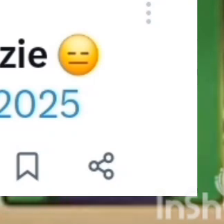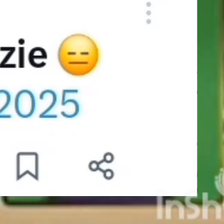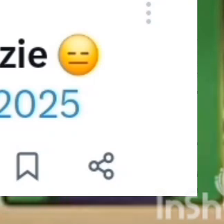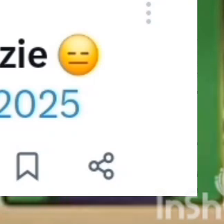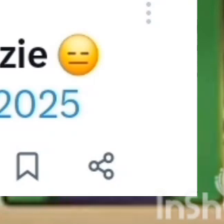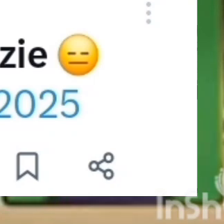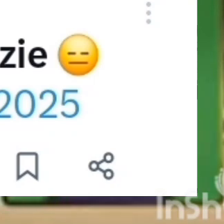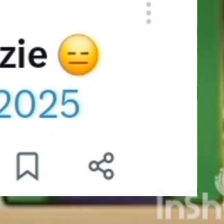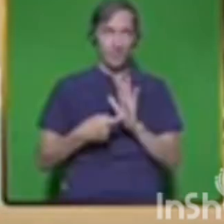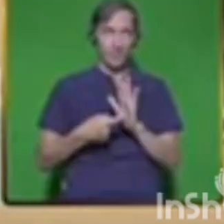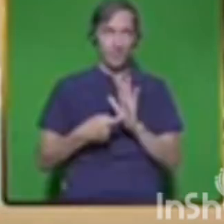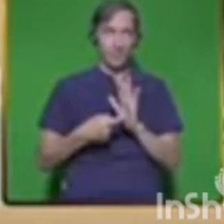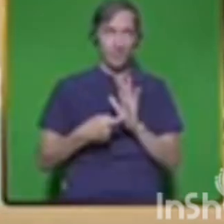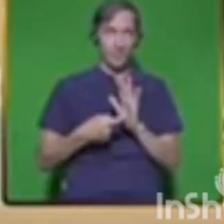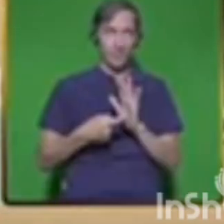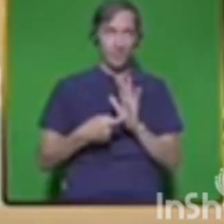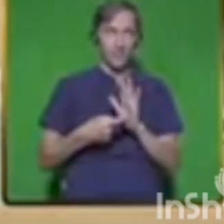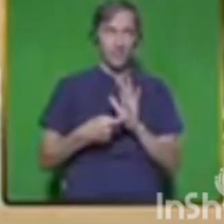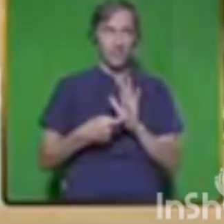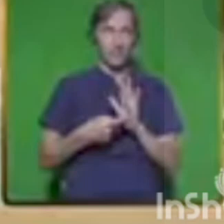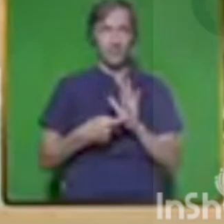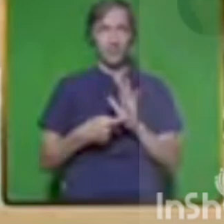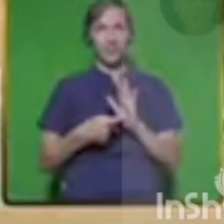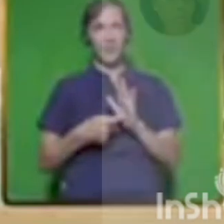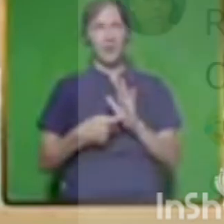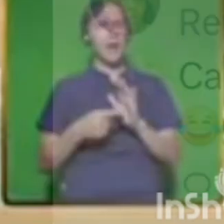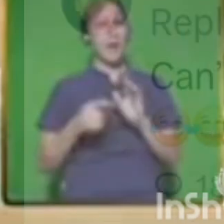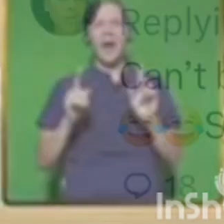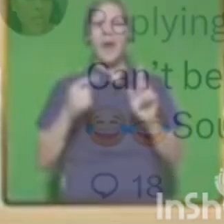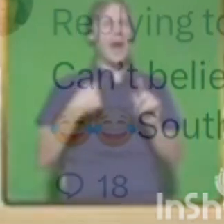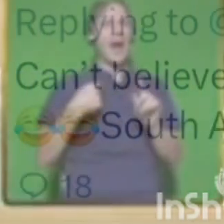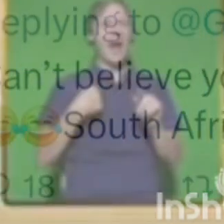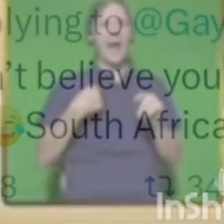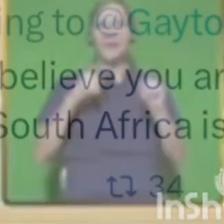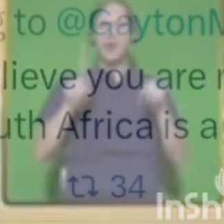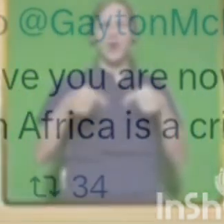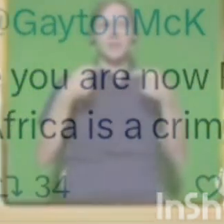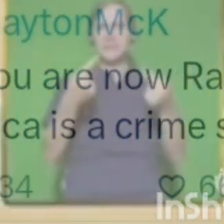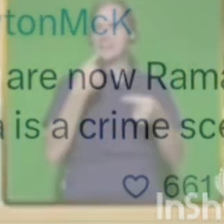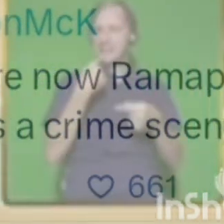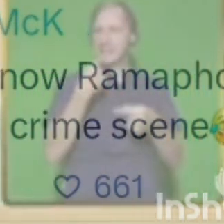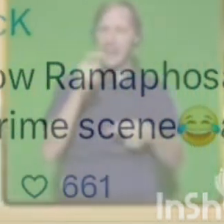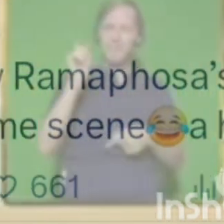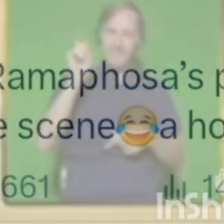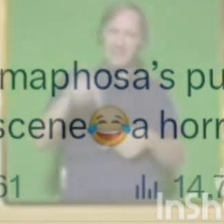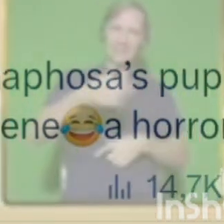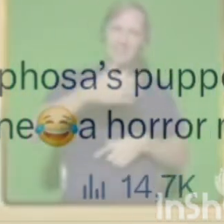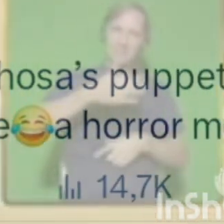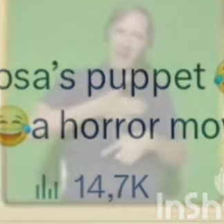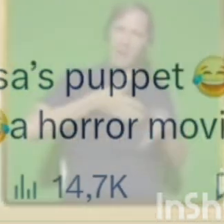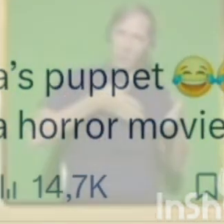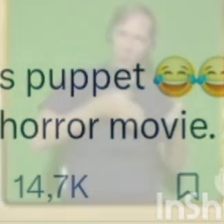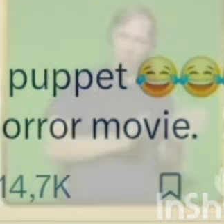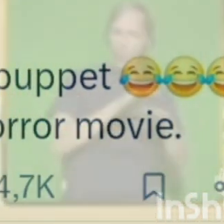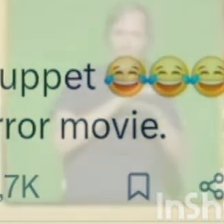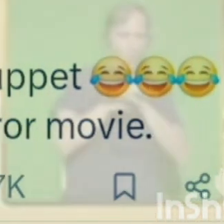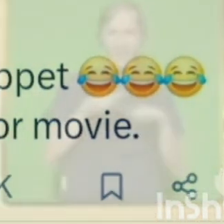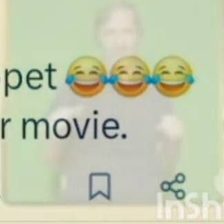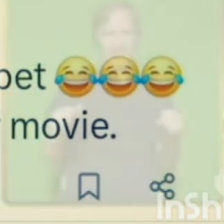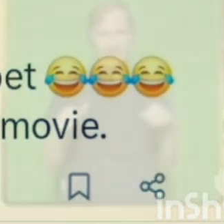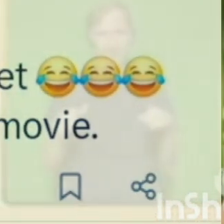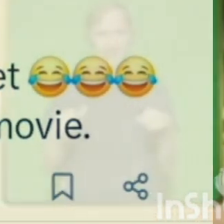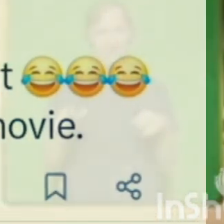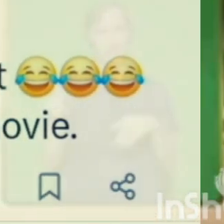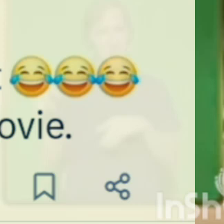can't have it my way or the highway. So on the basis that the African